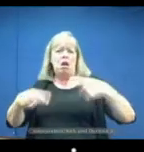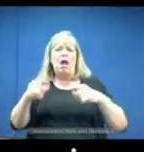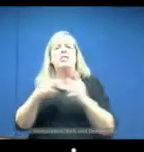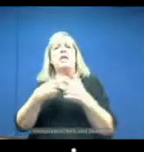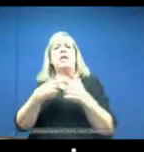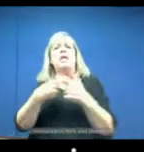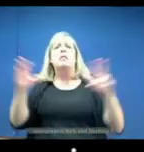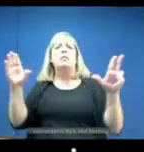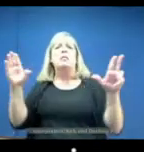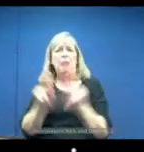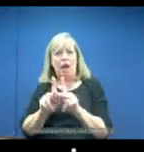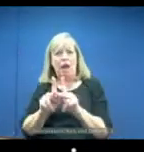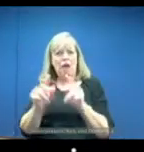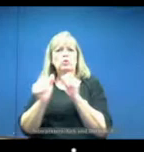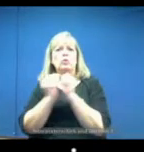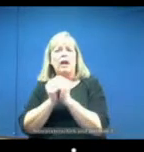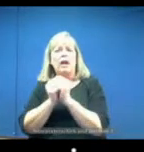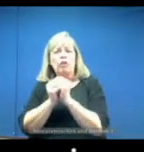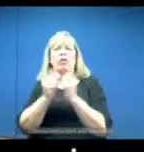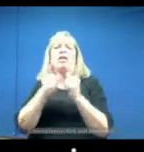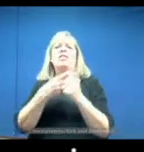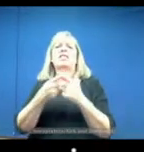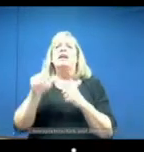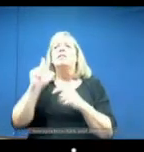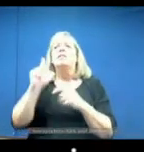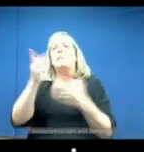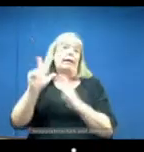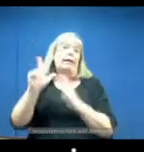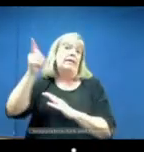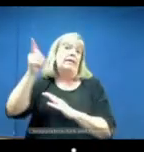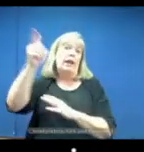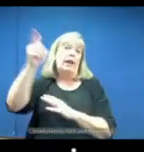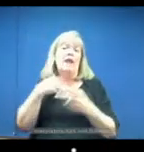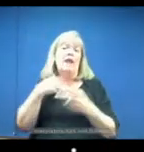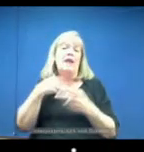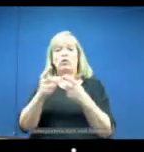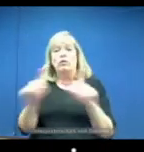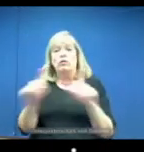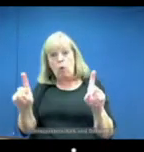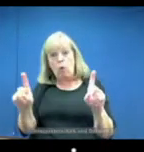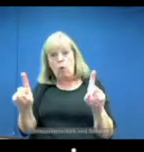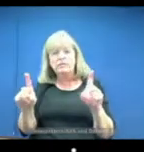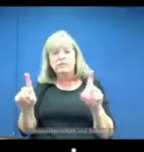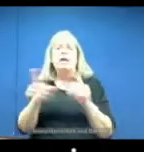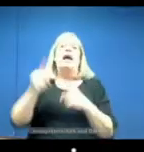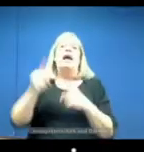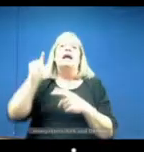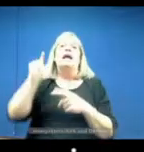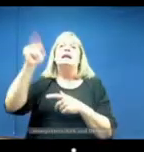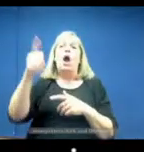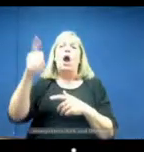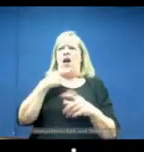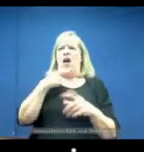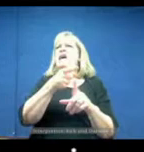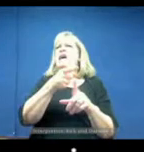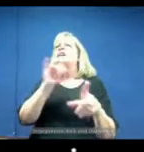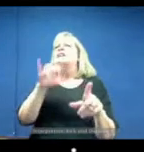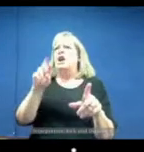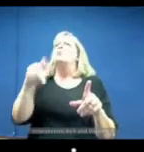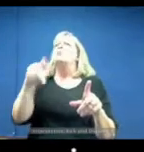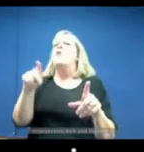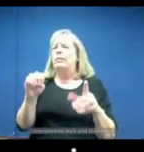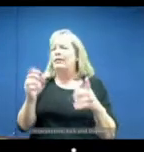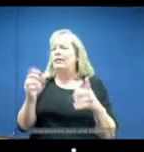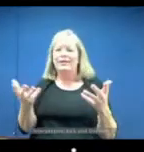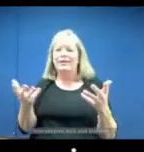reconcile, and then sometime later there's a divorce, and then sometimes later there's allegations of rape. So if it really is rape, then